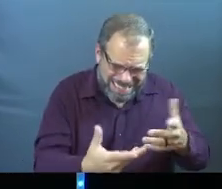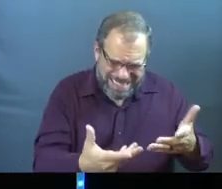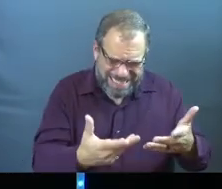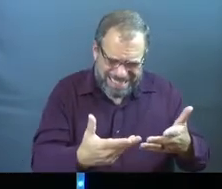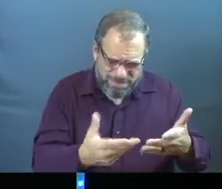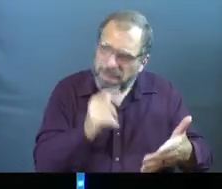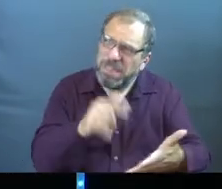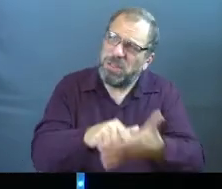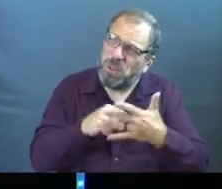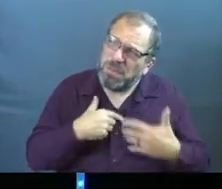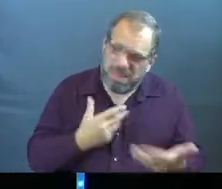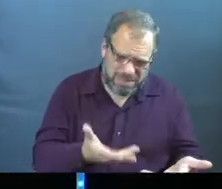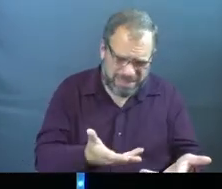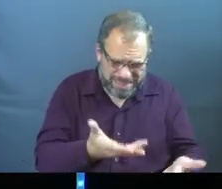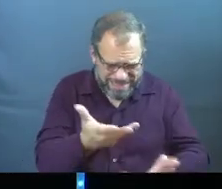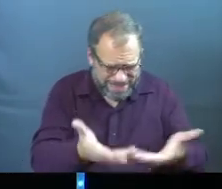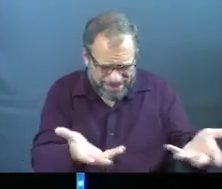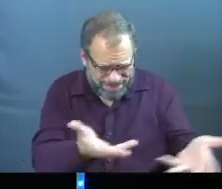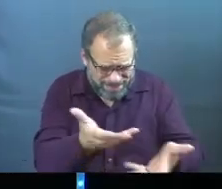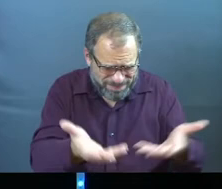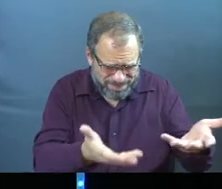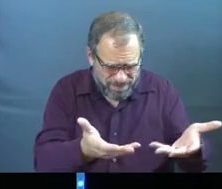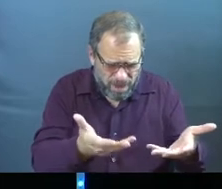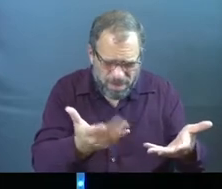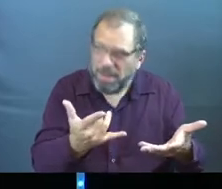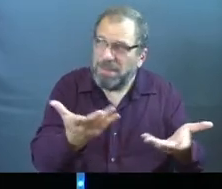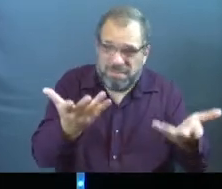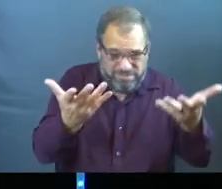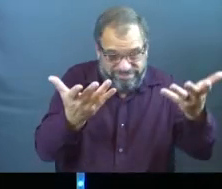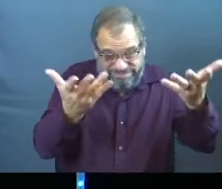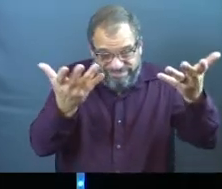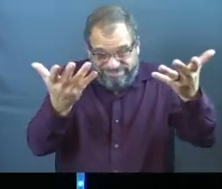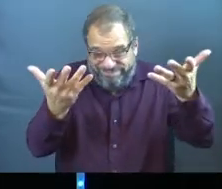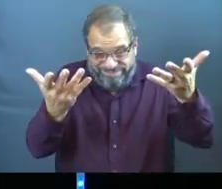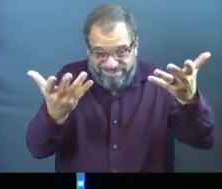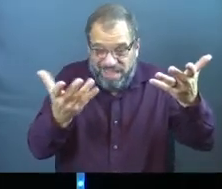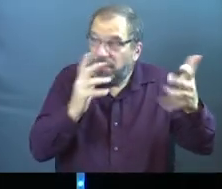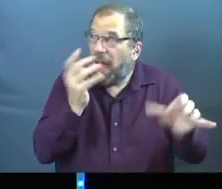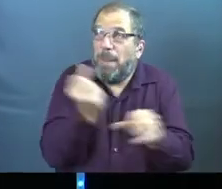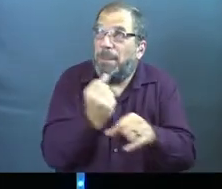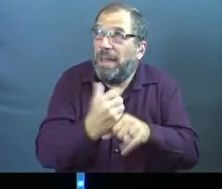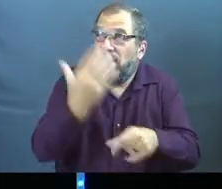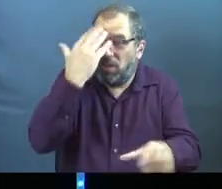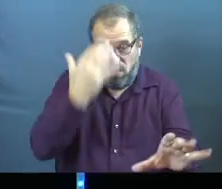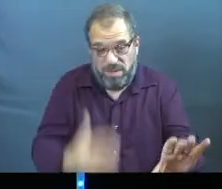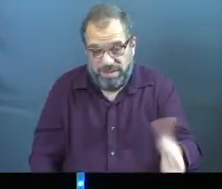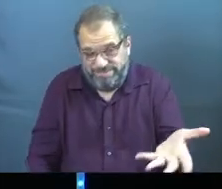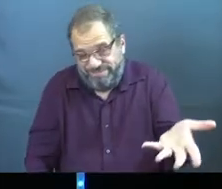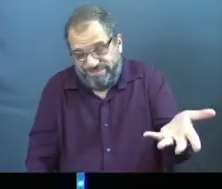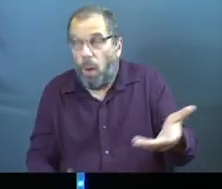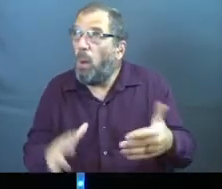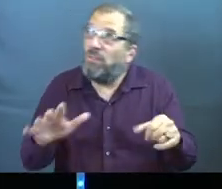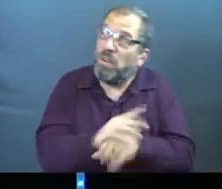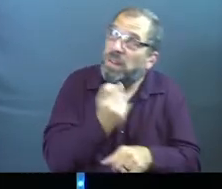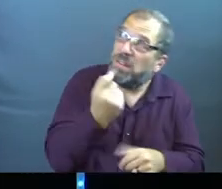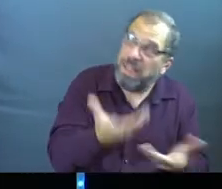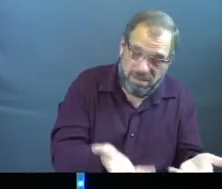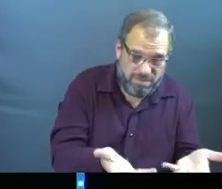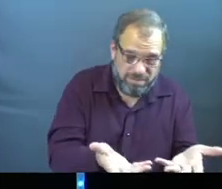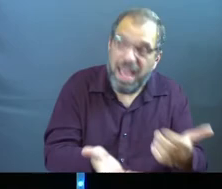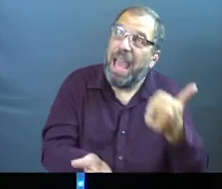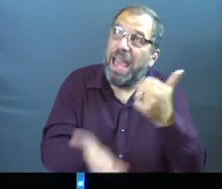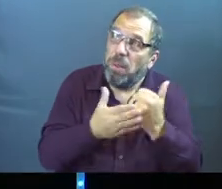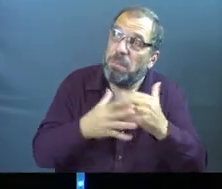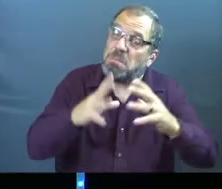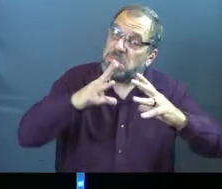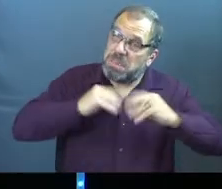haven't revealed this to me on purpose for whatever reason, and maybe the reason is just simply because I wasn't created to know this thing or fully understand it. Help